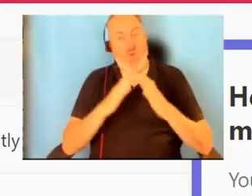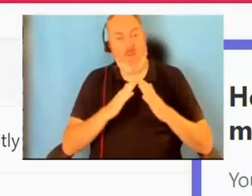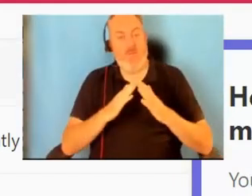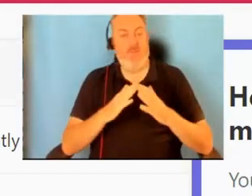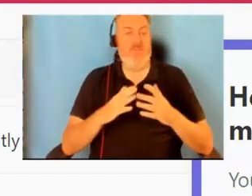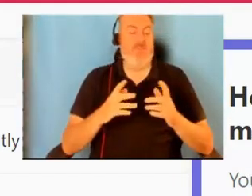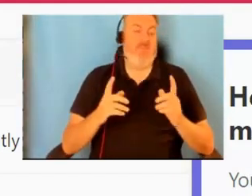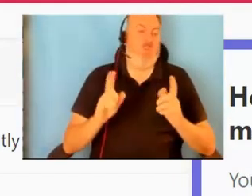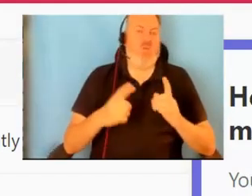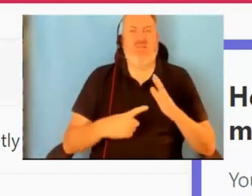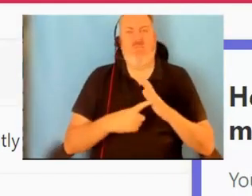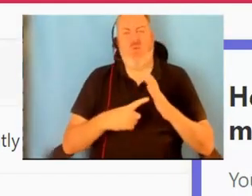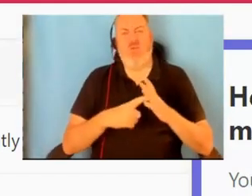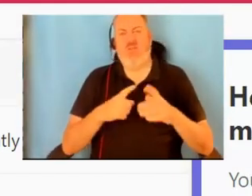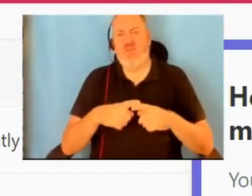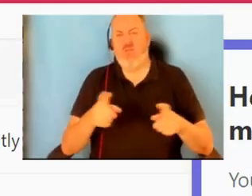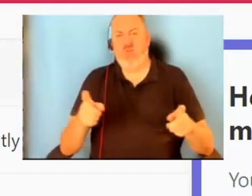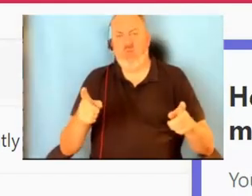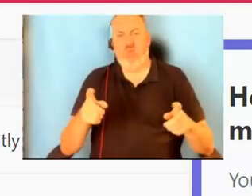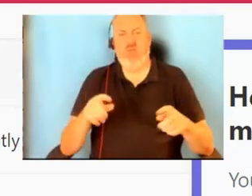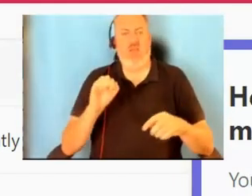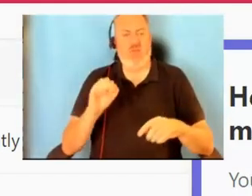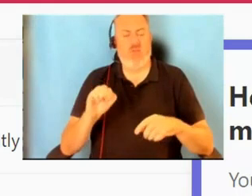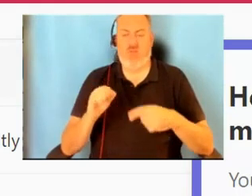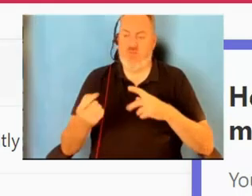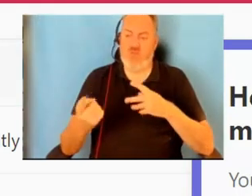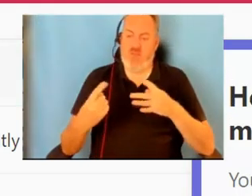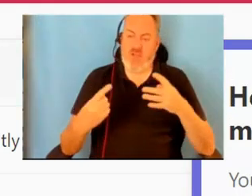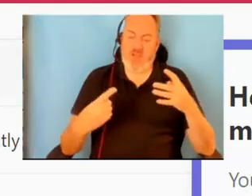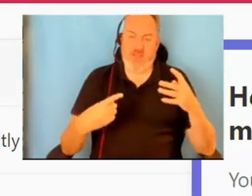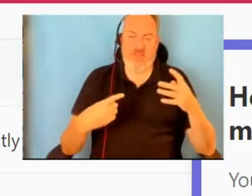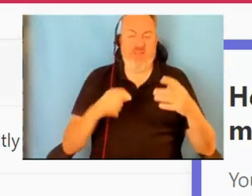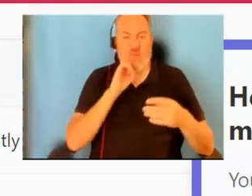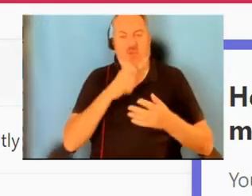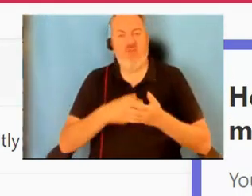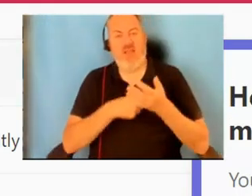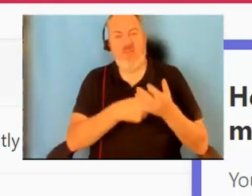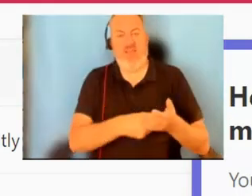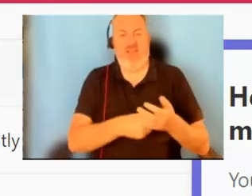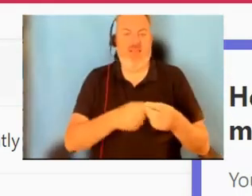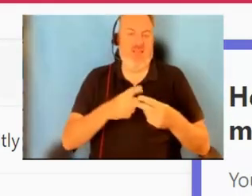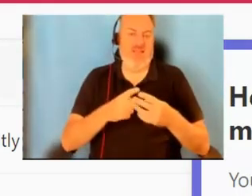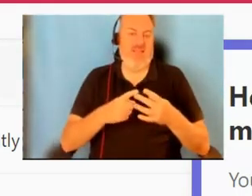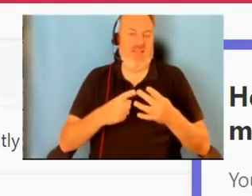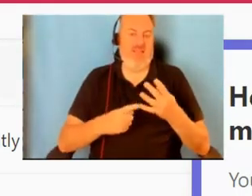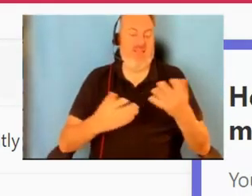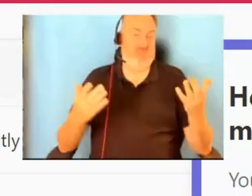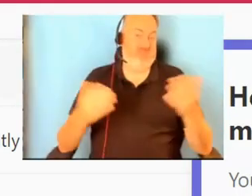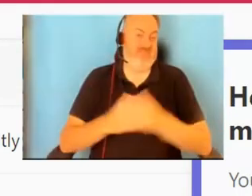what's important to you. And based on your responses, he'll narrow down his recommendations.